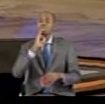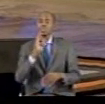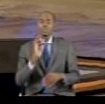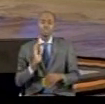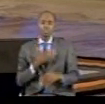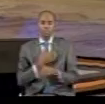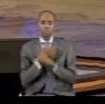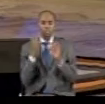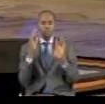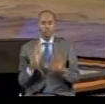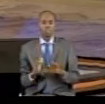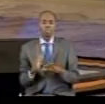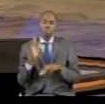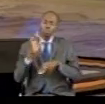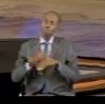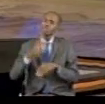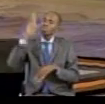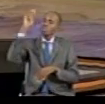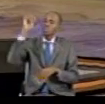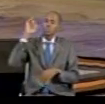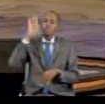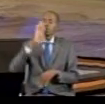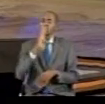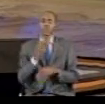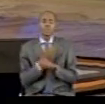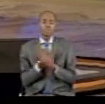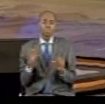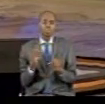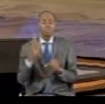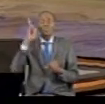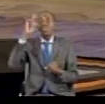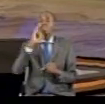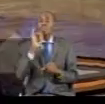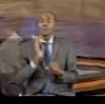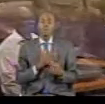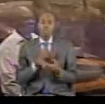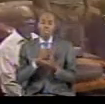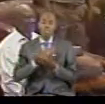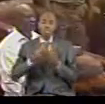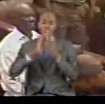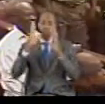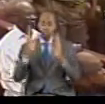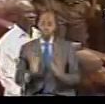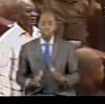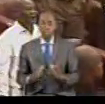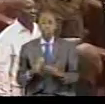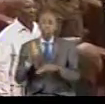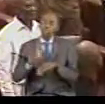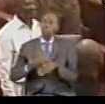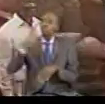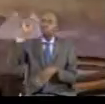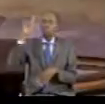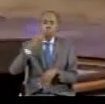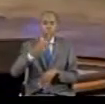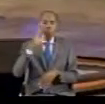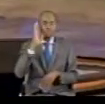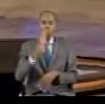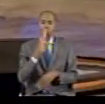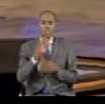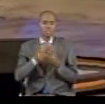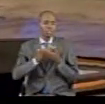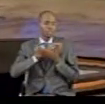touch him and be saved. His Sanctifier, touch him and be sanctified.